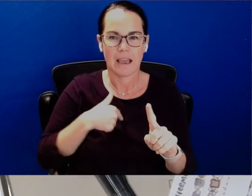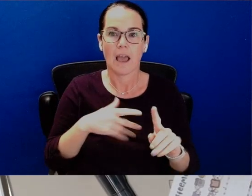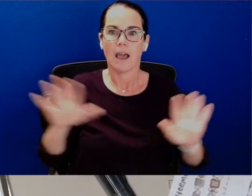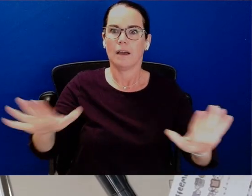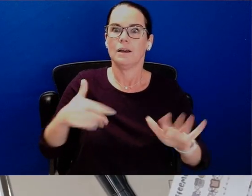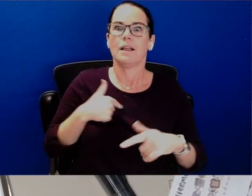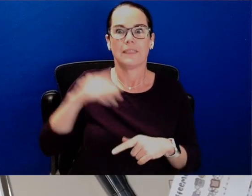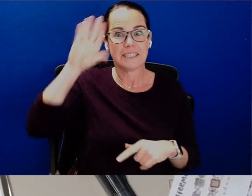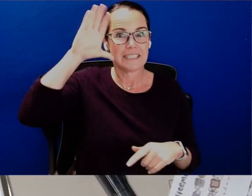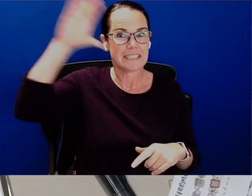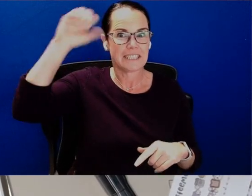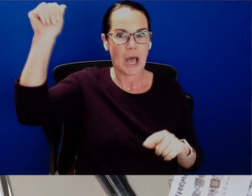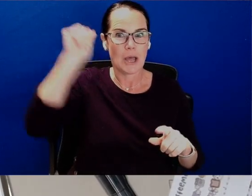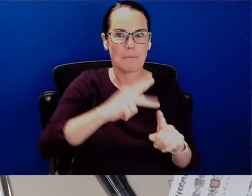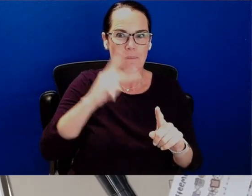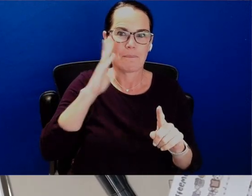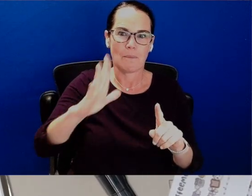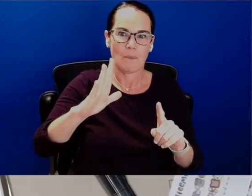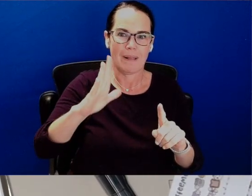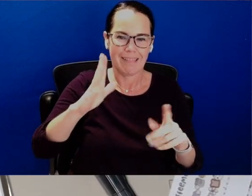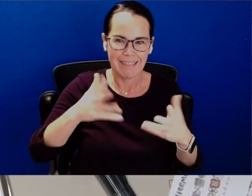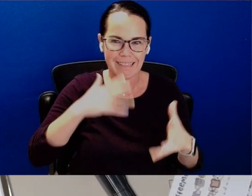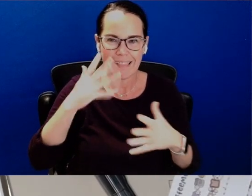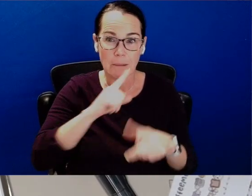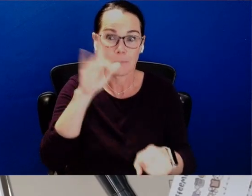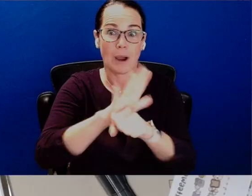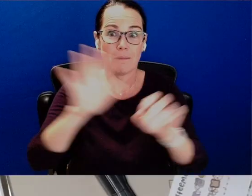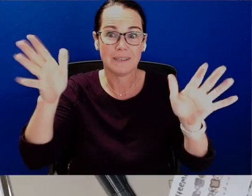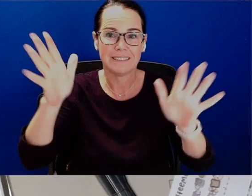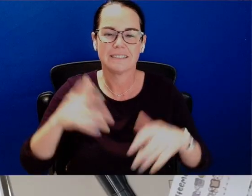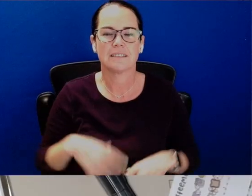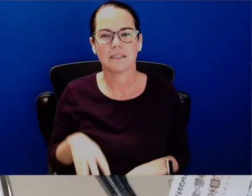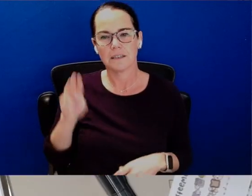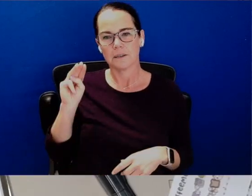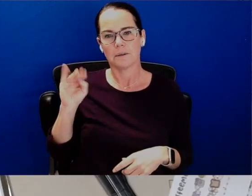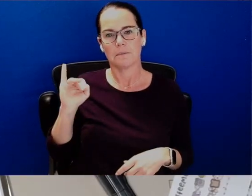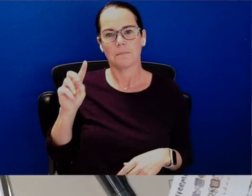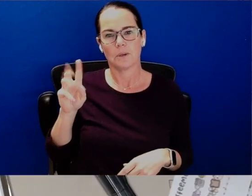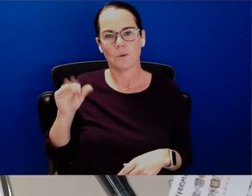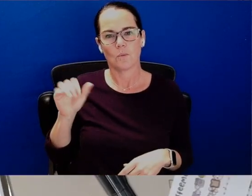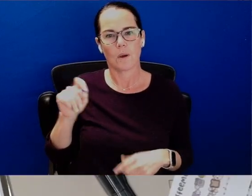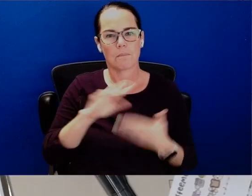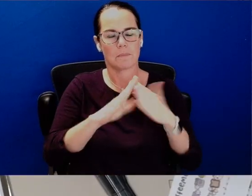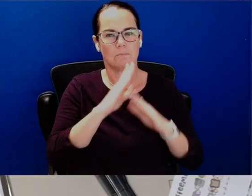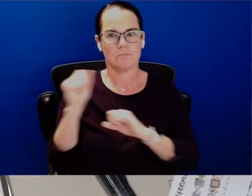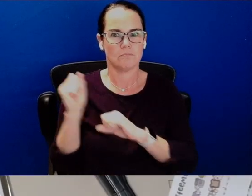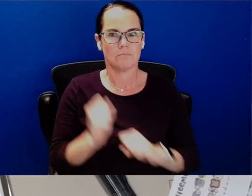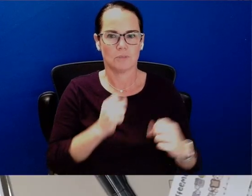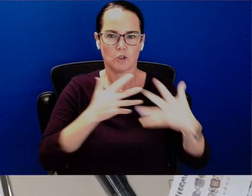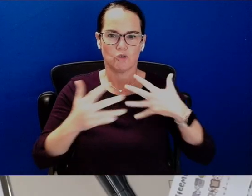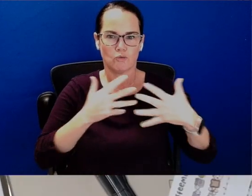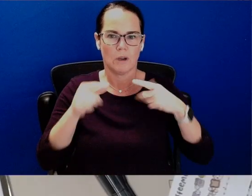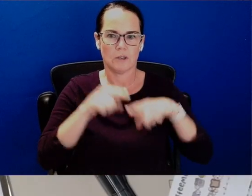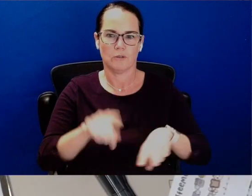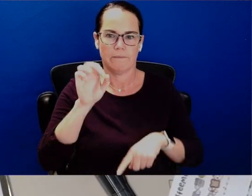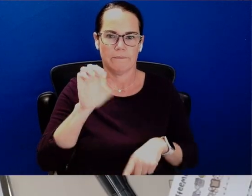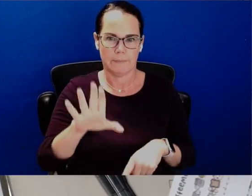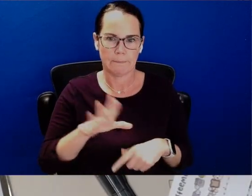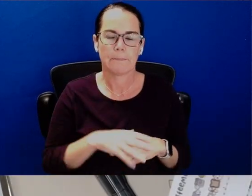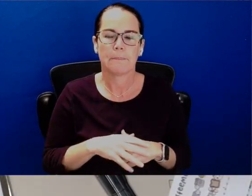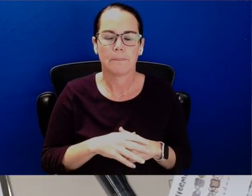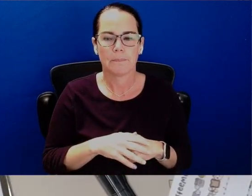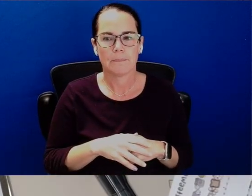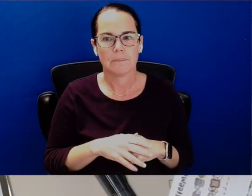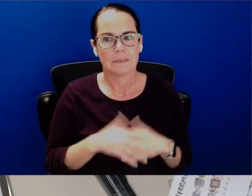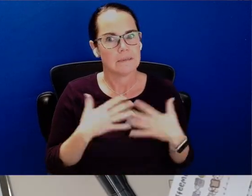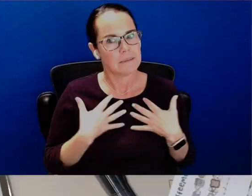the sun will be coming back. I promise. Midwest gets pretty gray in February.